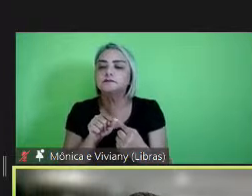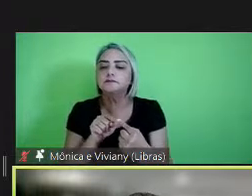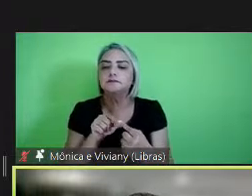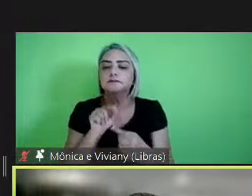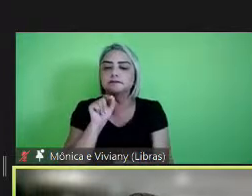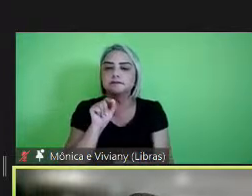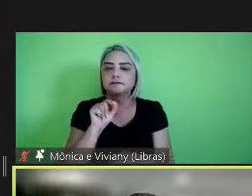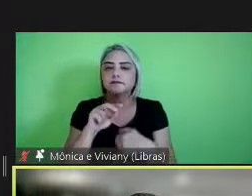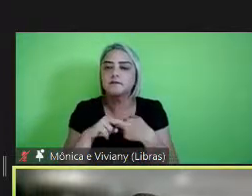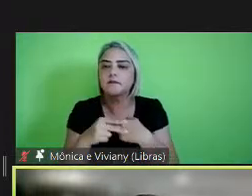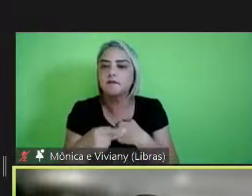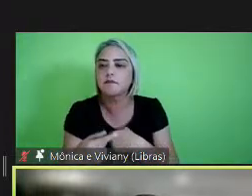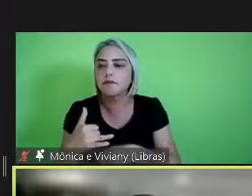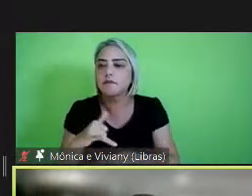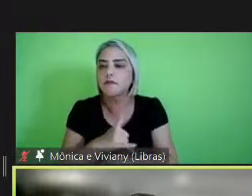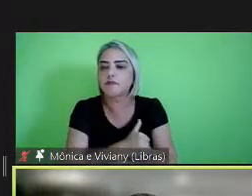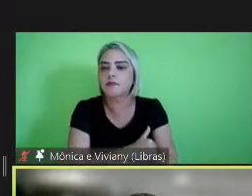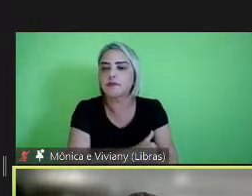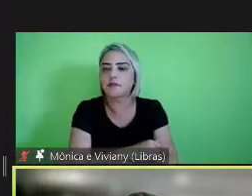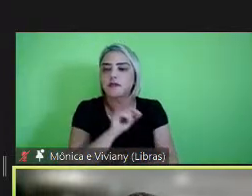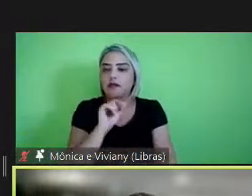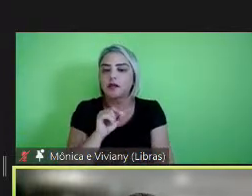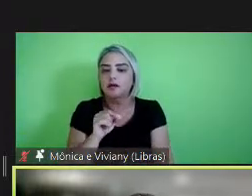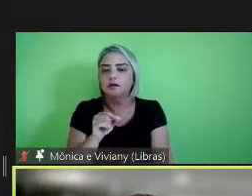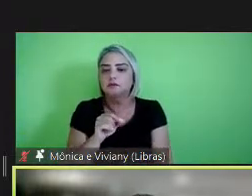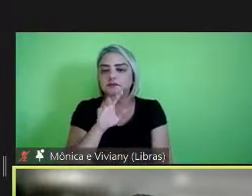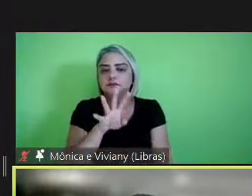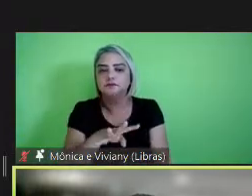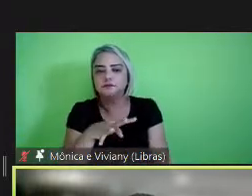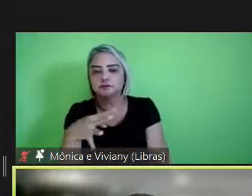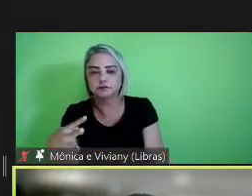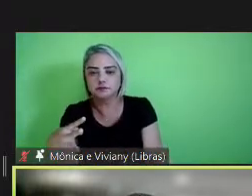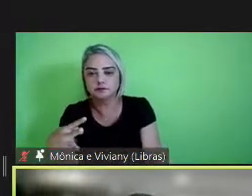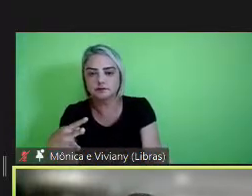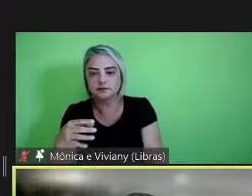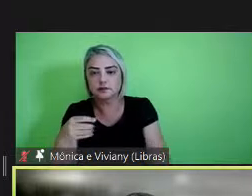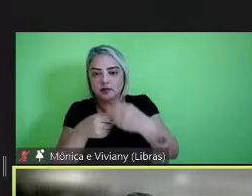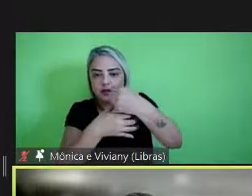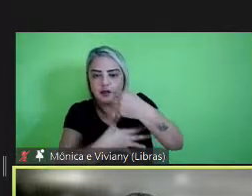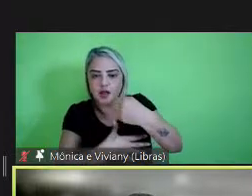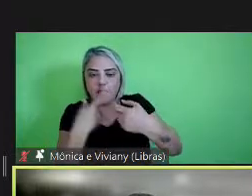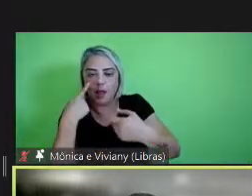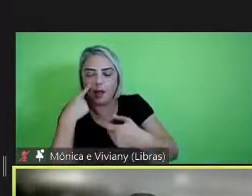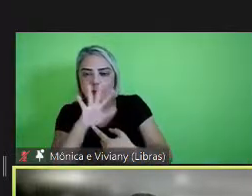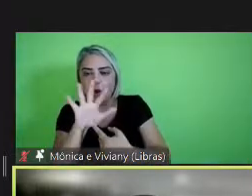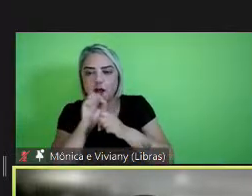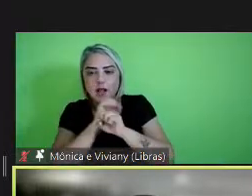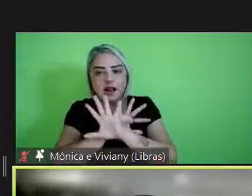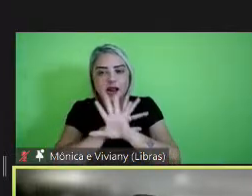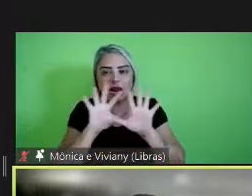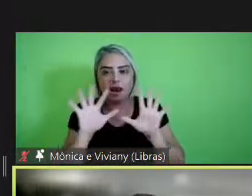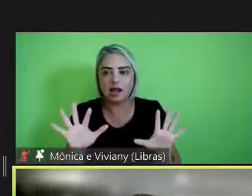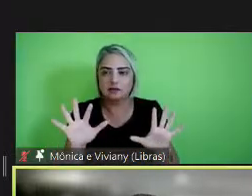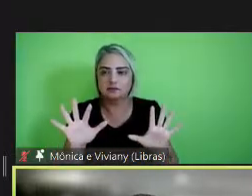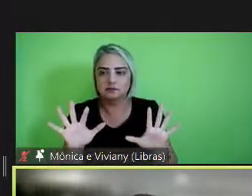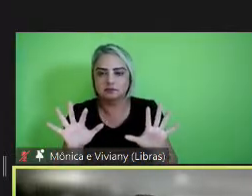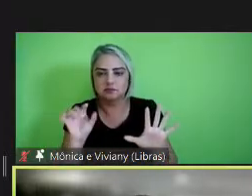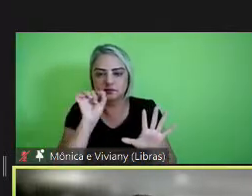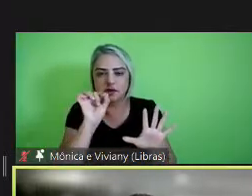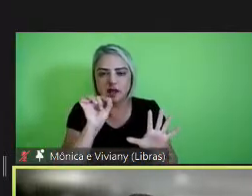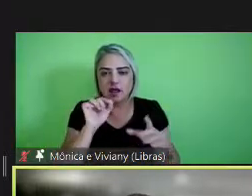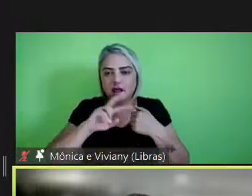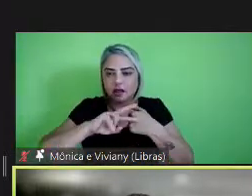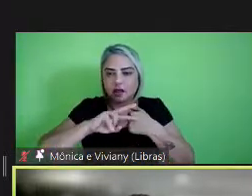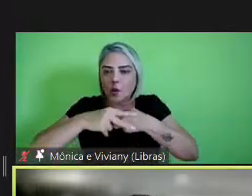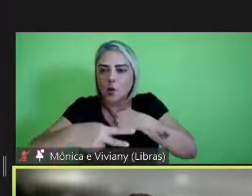this diagram shows quite clearly those drivers and those influences. This